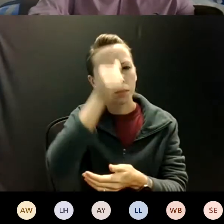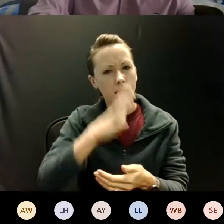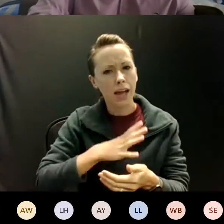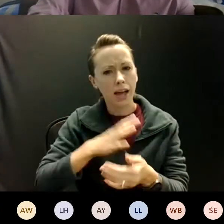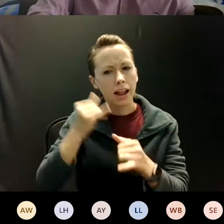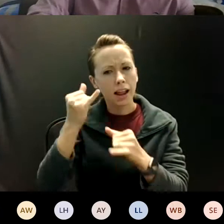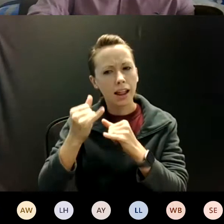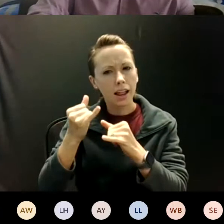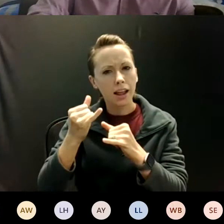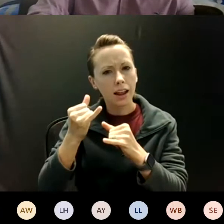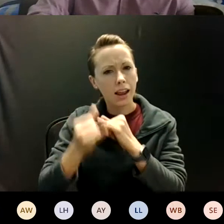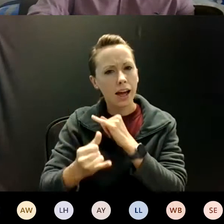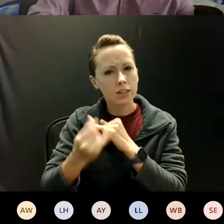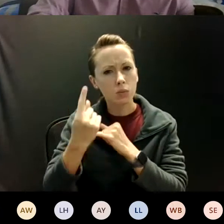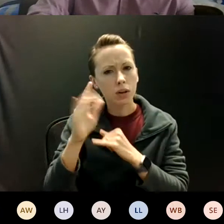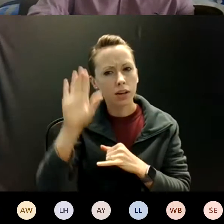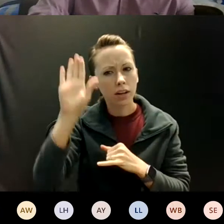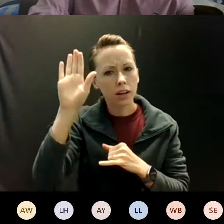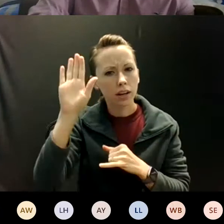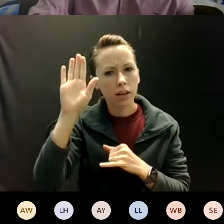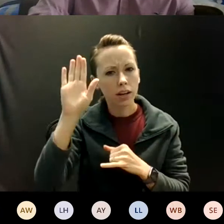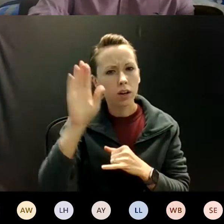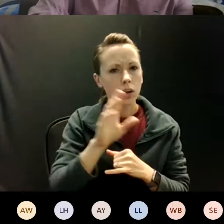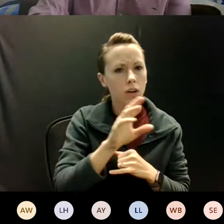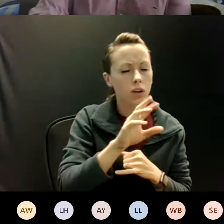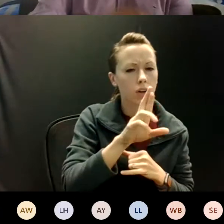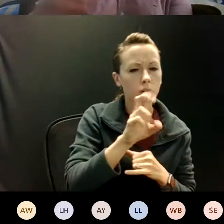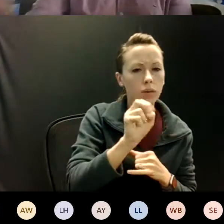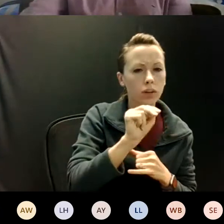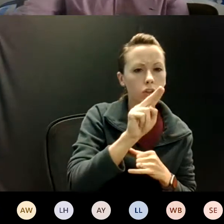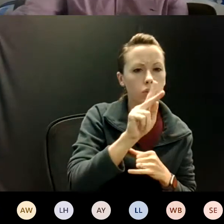up. No, and then Rowan, and then Ranuka, and then Rowan.